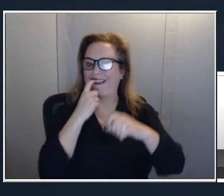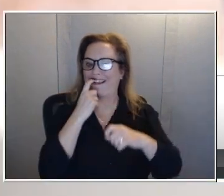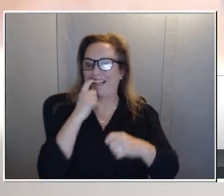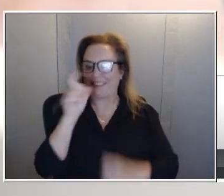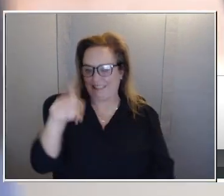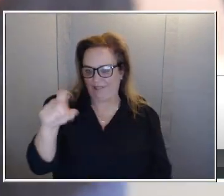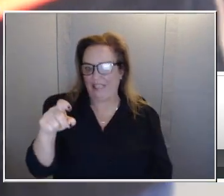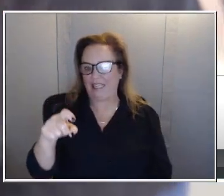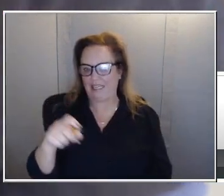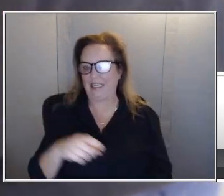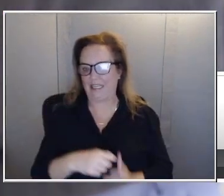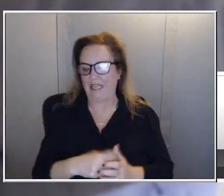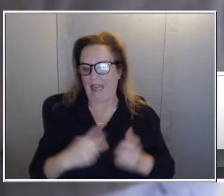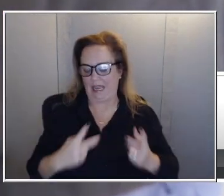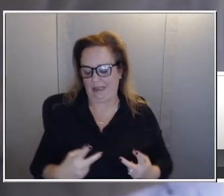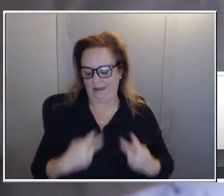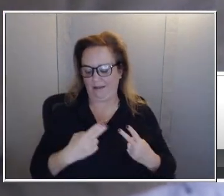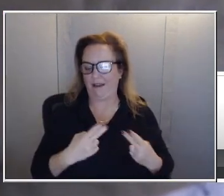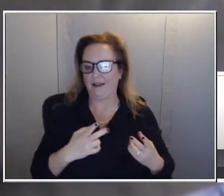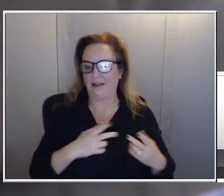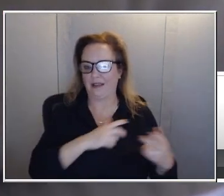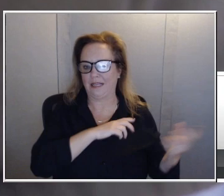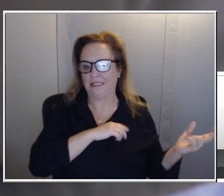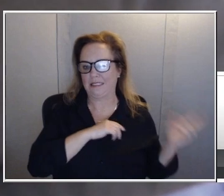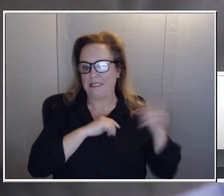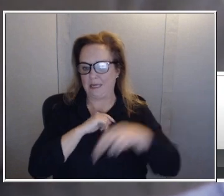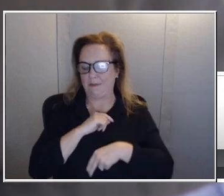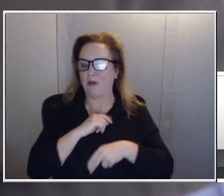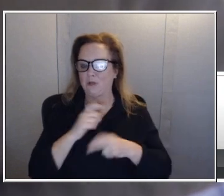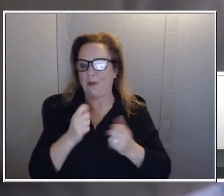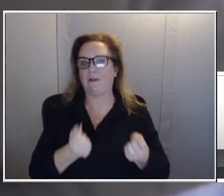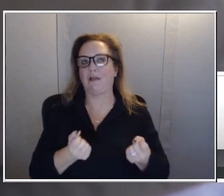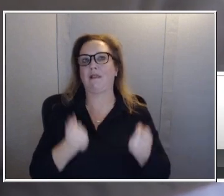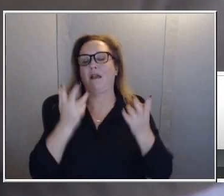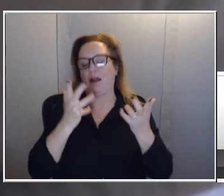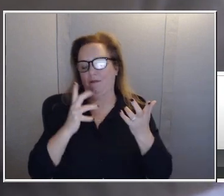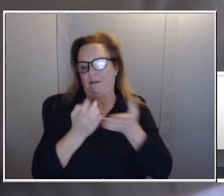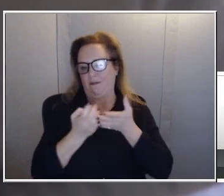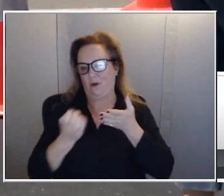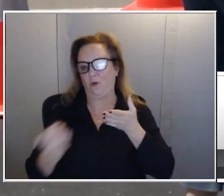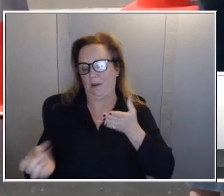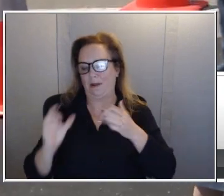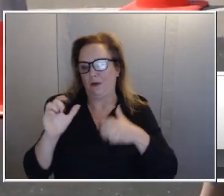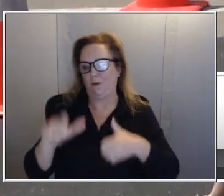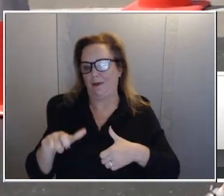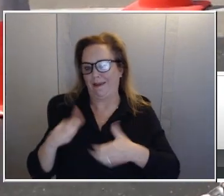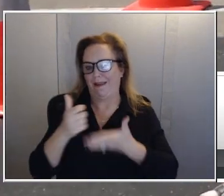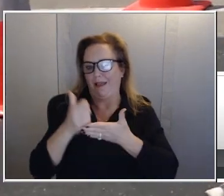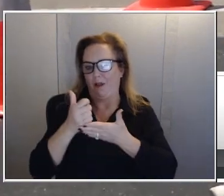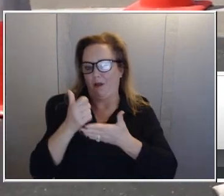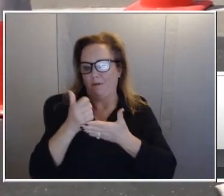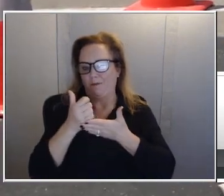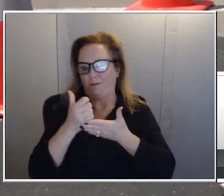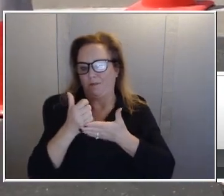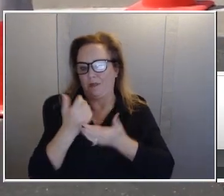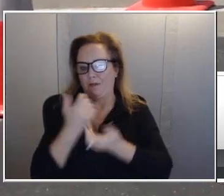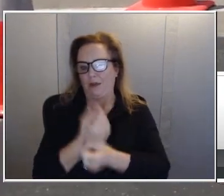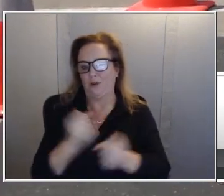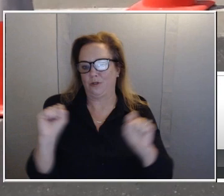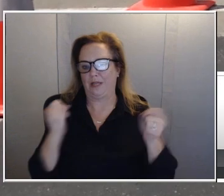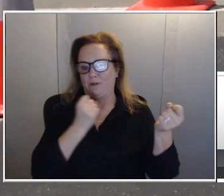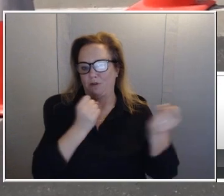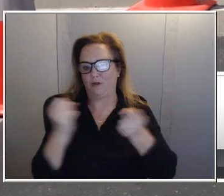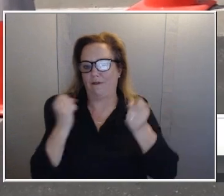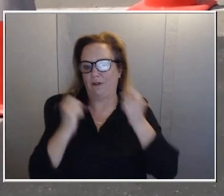emergency and can cut a seatbelt. So we have lots of different adaptive equipment that can address those fit needs to make you a safer driver on the